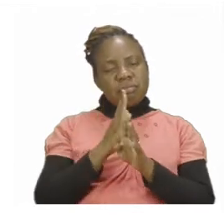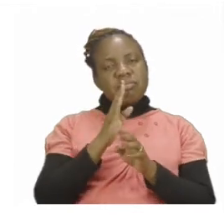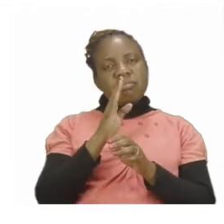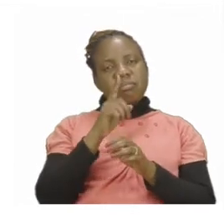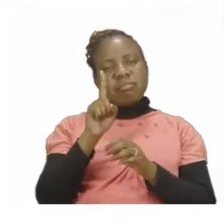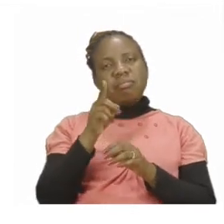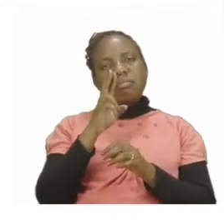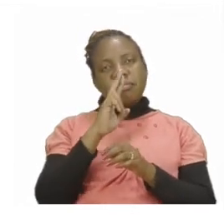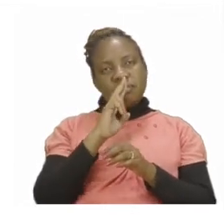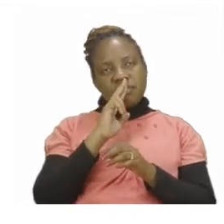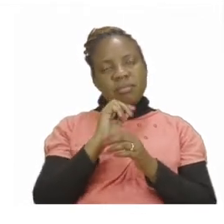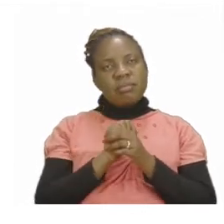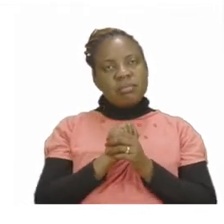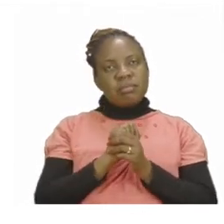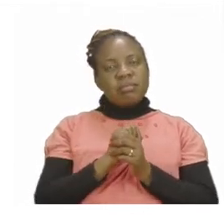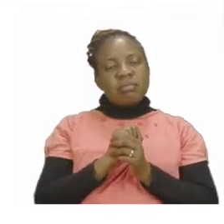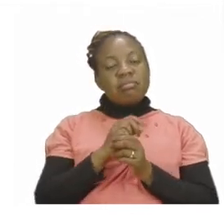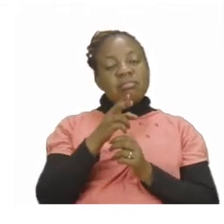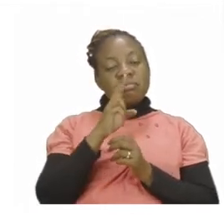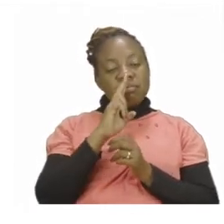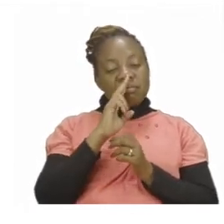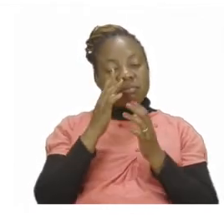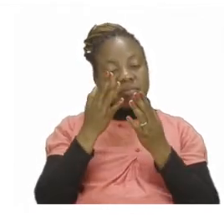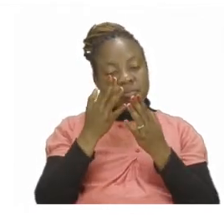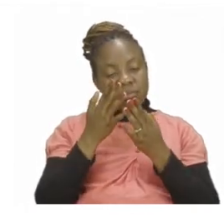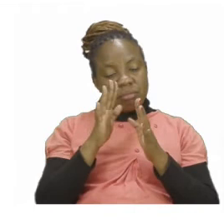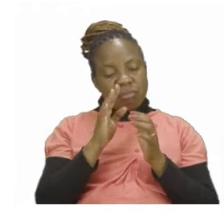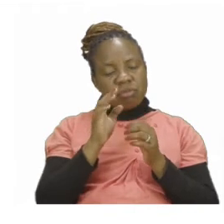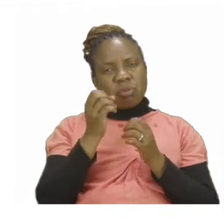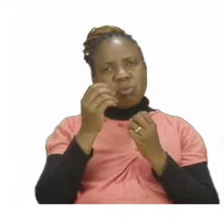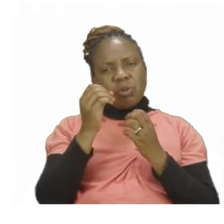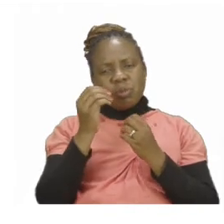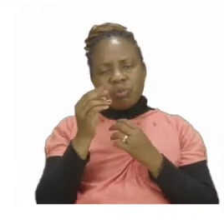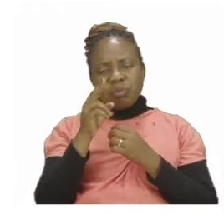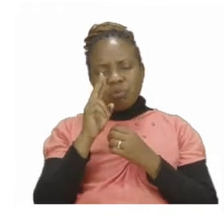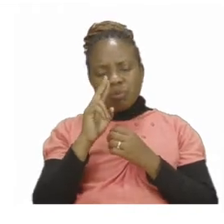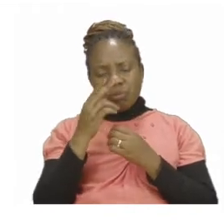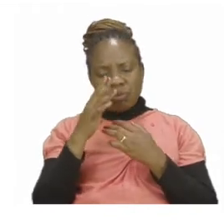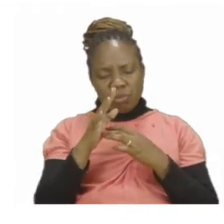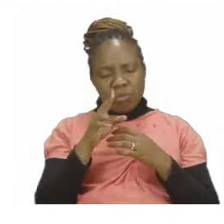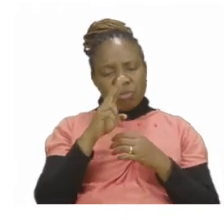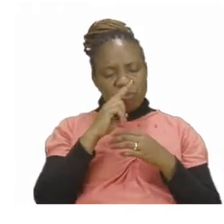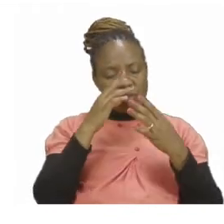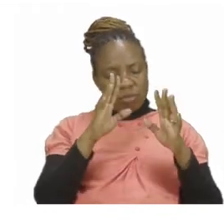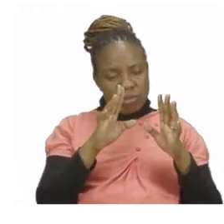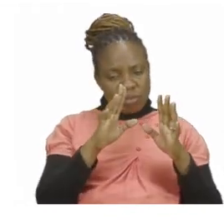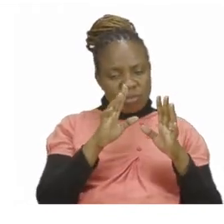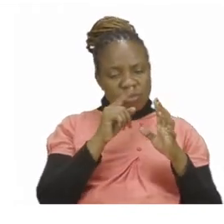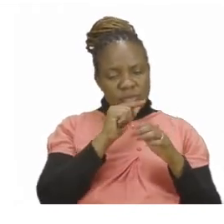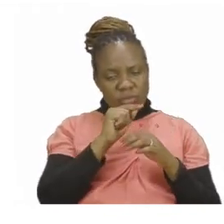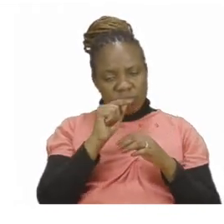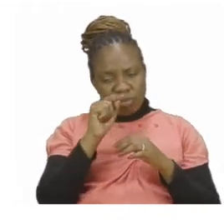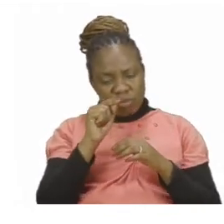you can take your pencils and draw a line to the correct answer in the middle.